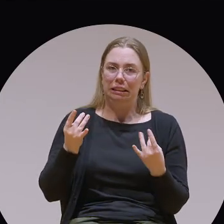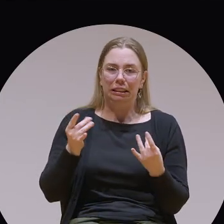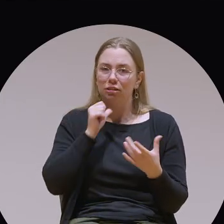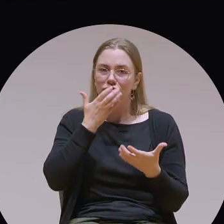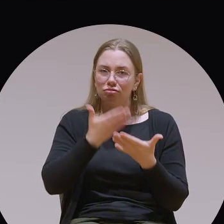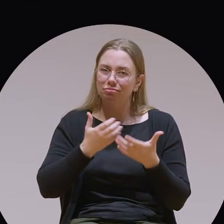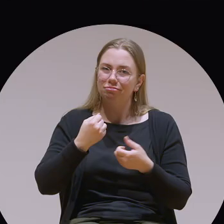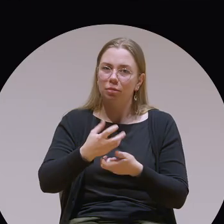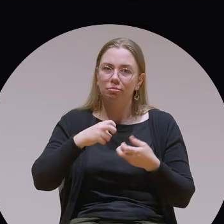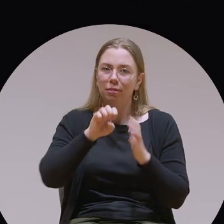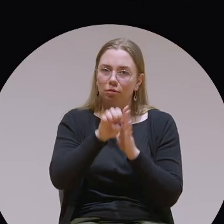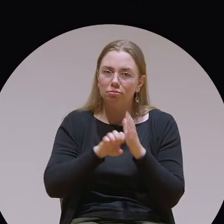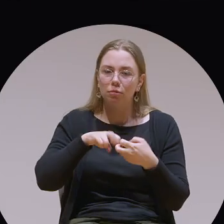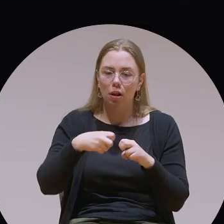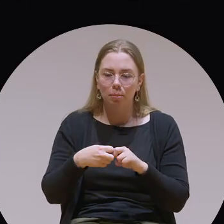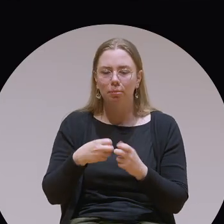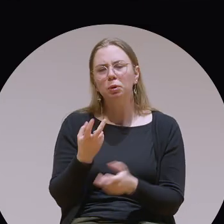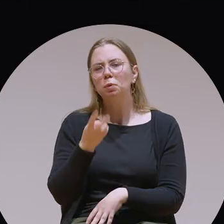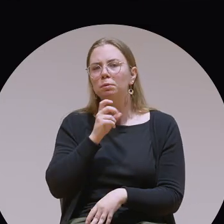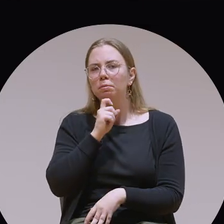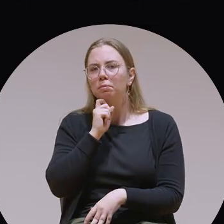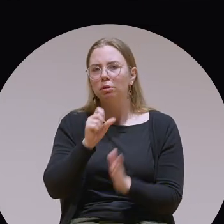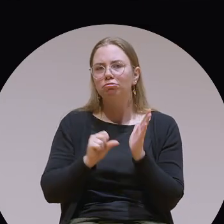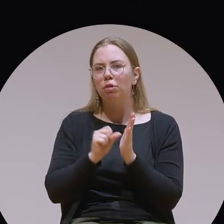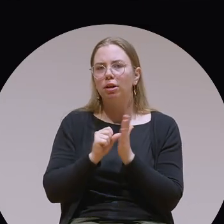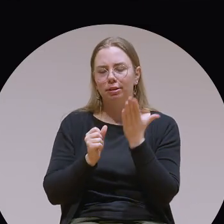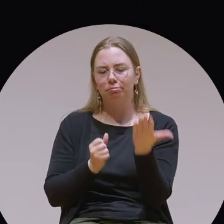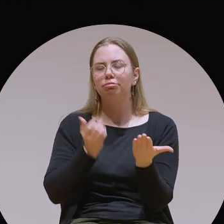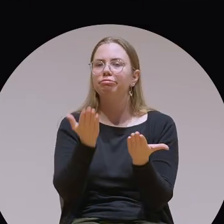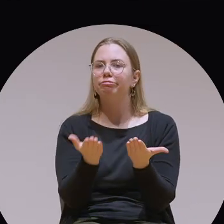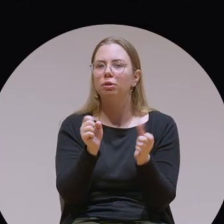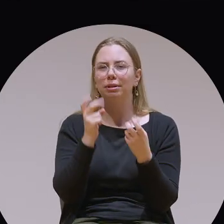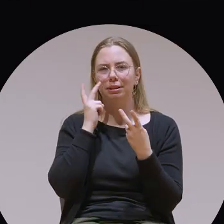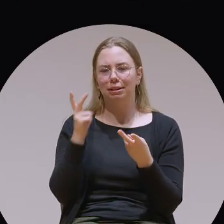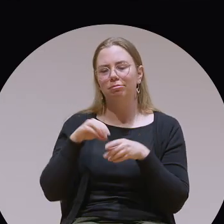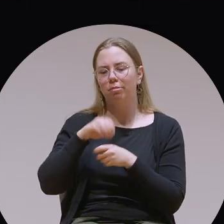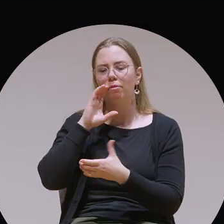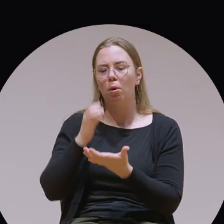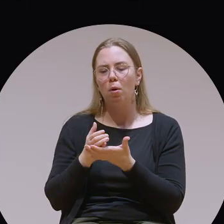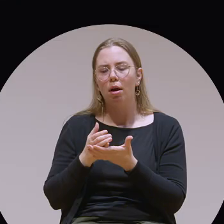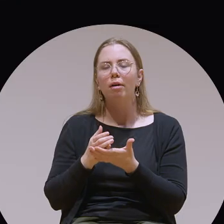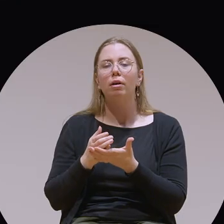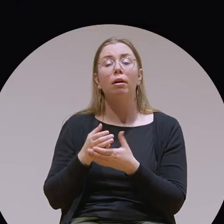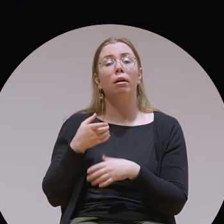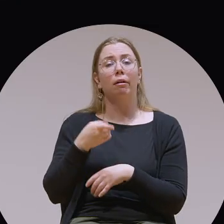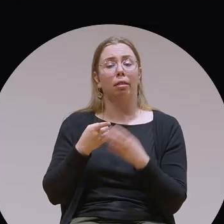Benin bronzes, which are shown lying on the stand in the right-hand side of the photograph. And these we